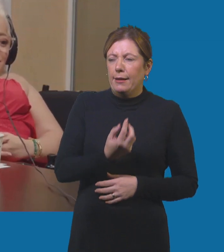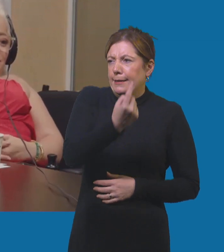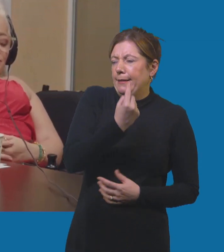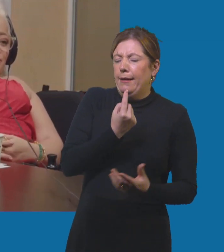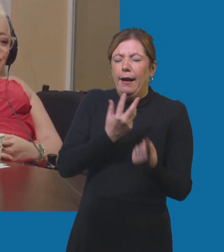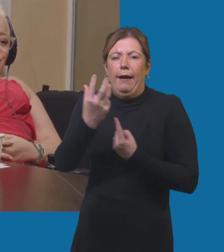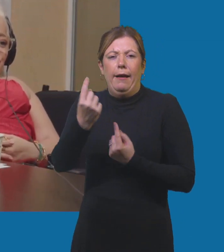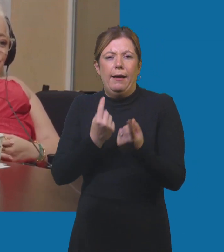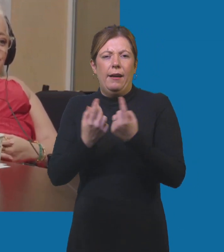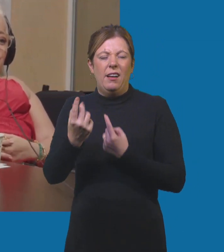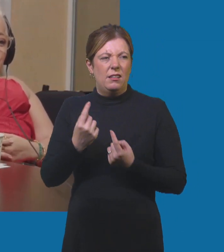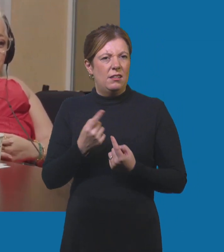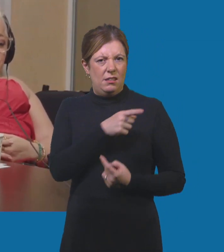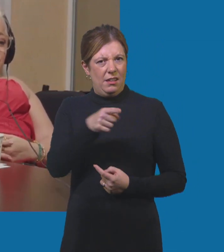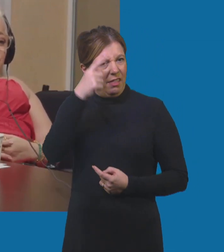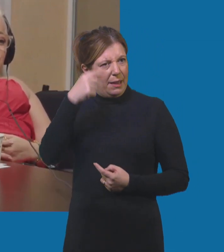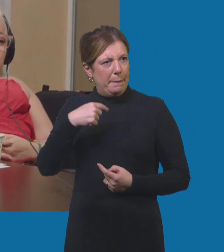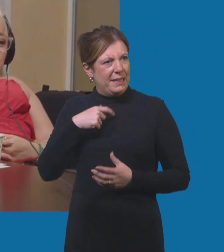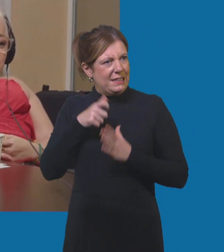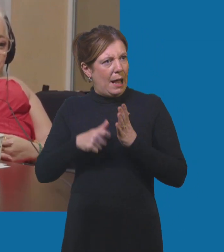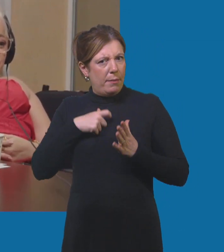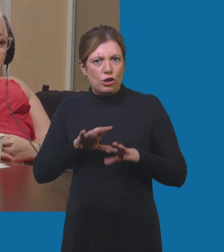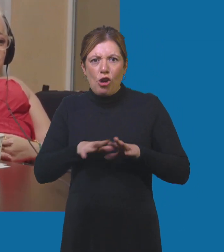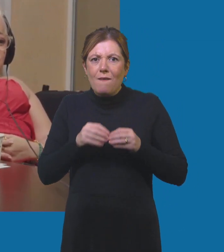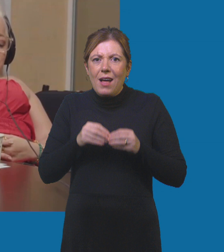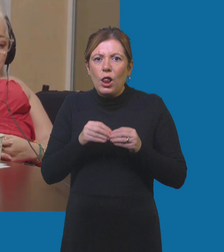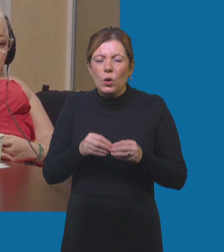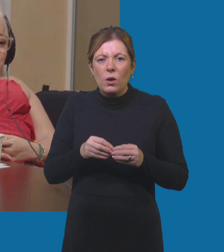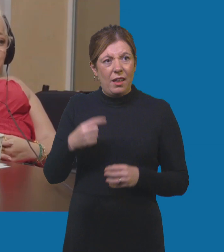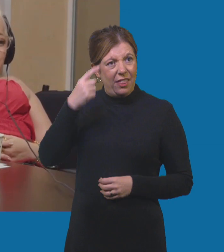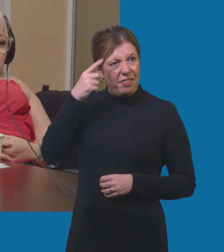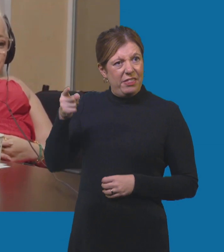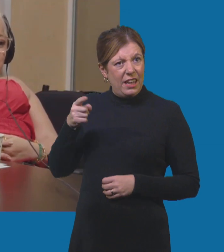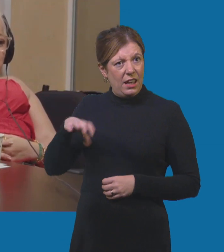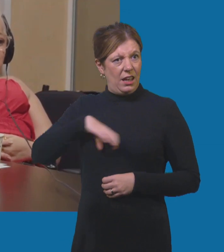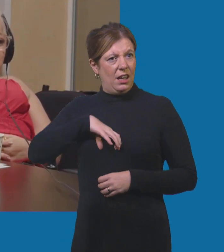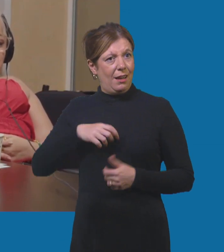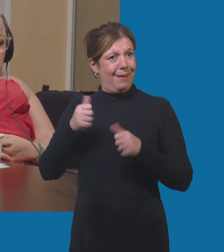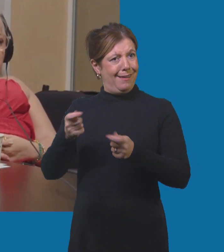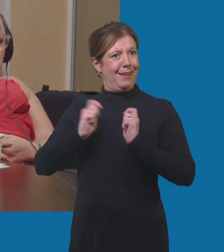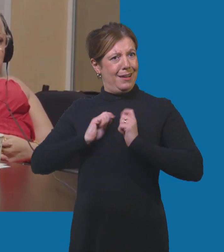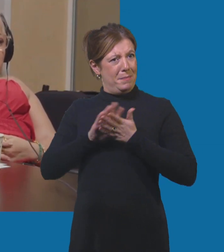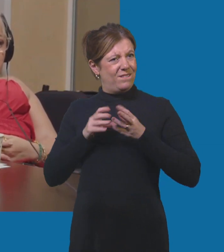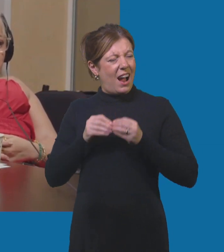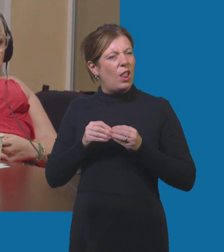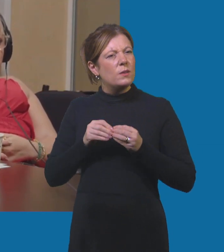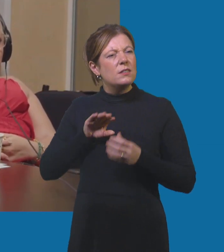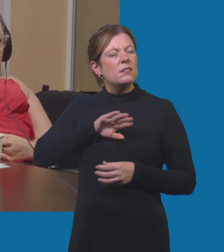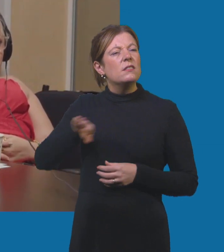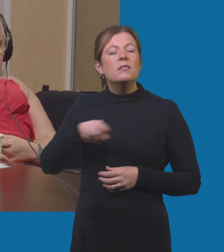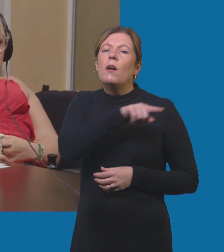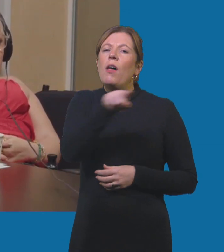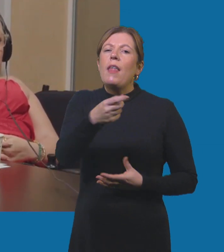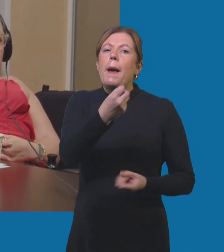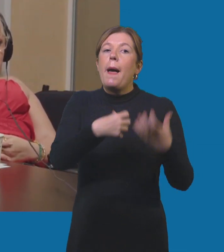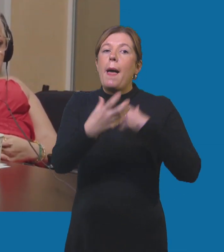kind of felt like, well, am I not valid as a disabled person unless I've got a medal at the Paralympics? What's that about? So I ignored it all